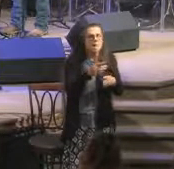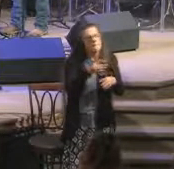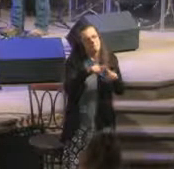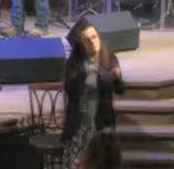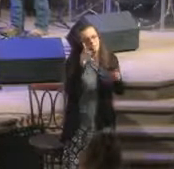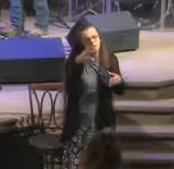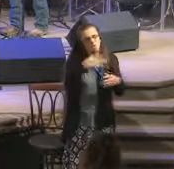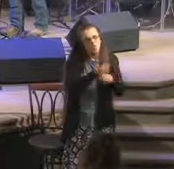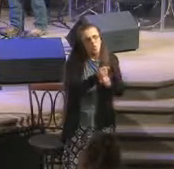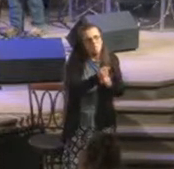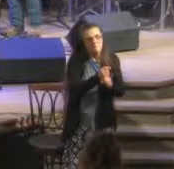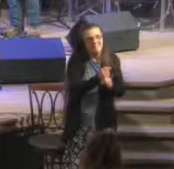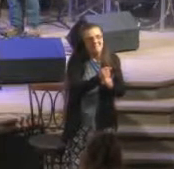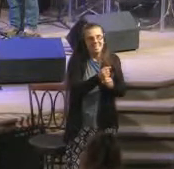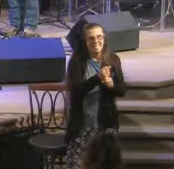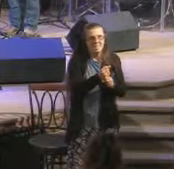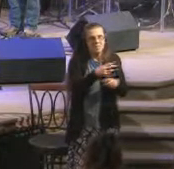with some love and some mercy.